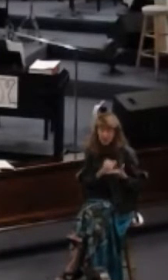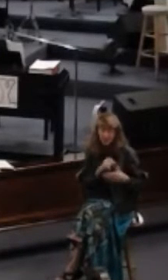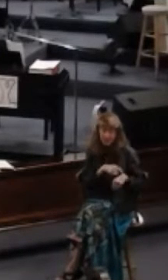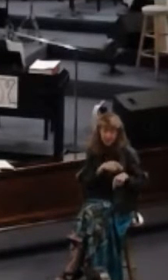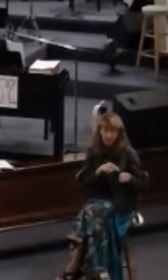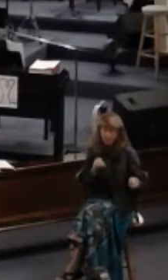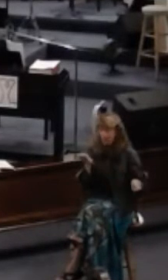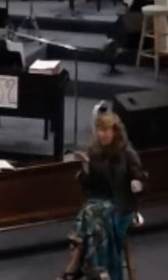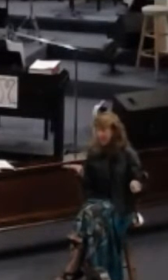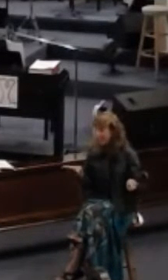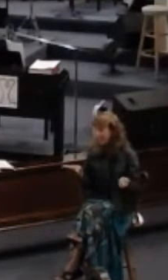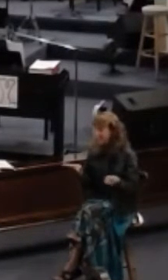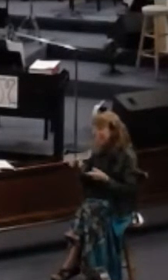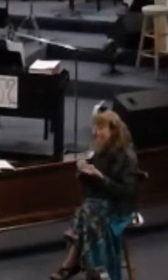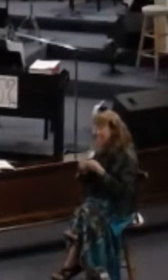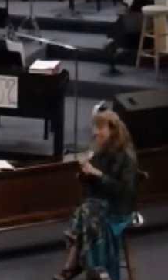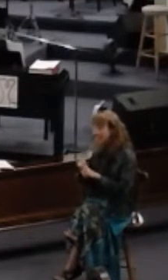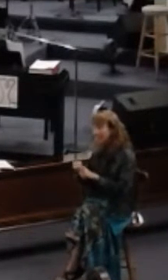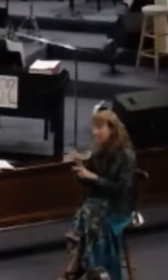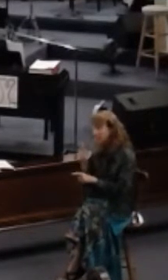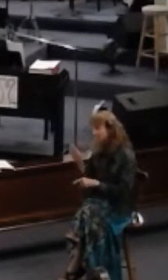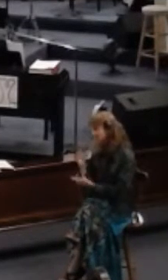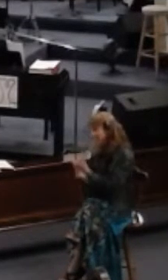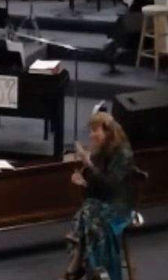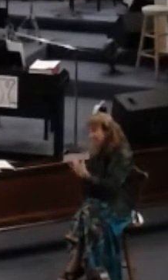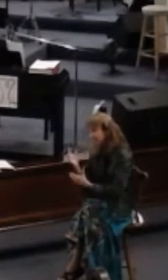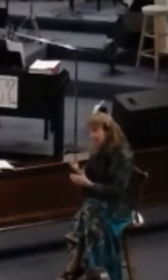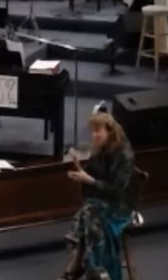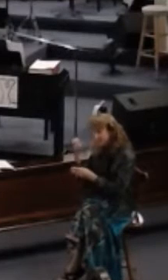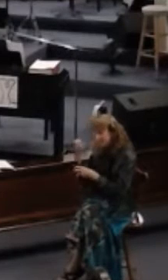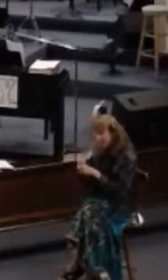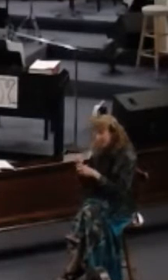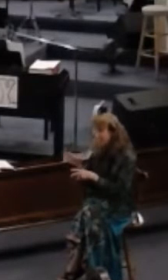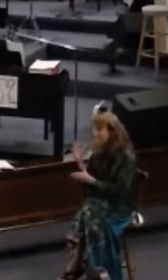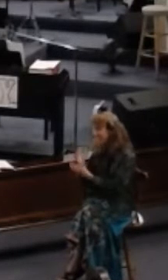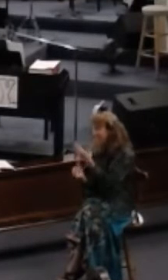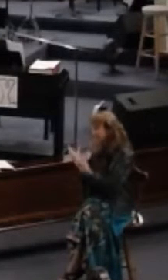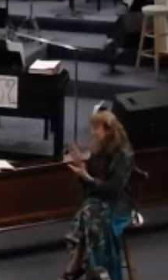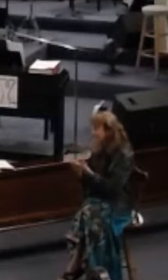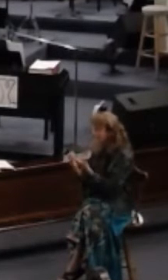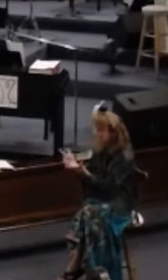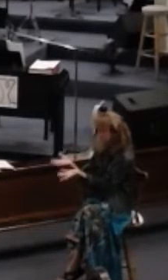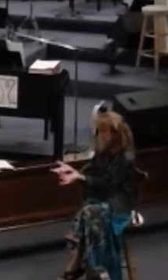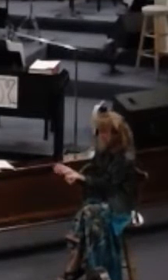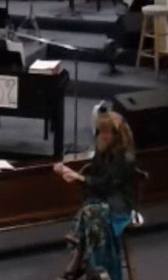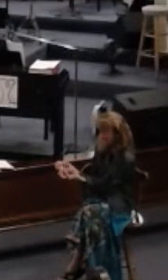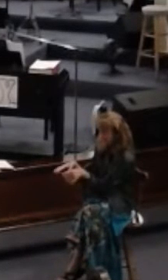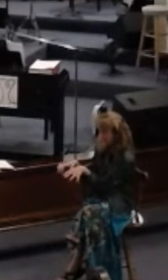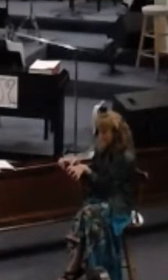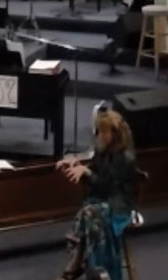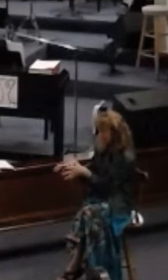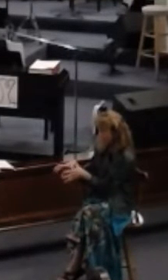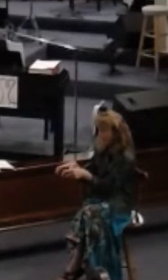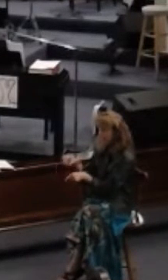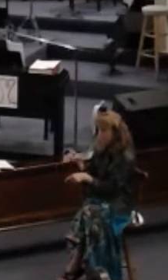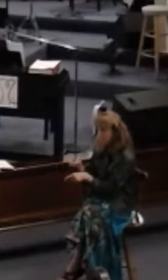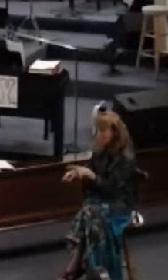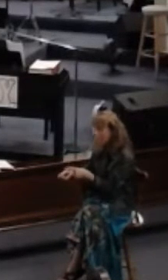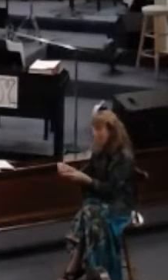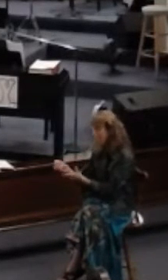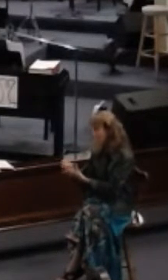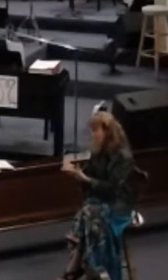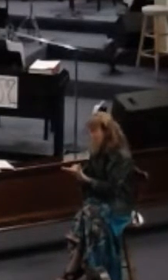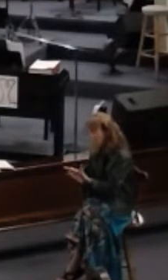friend had used his hands so much in hard labor that they had become gnarled and stiff, and that broke Dürer's